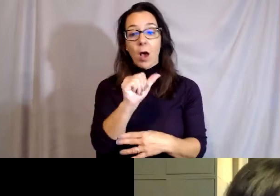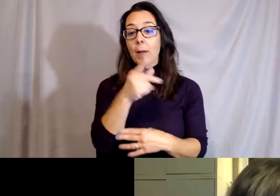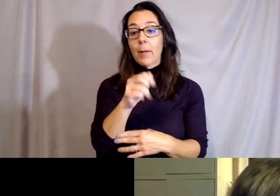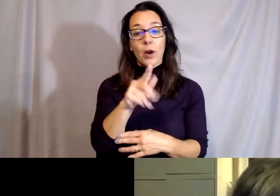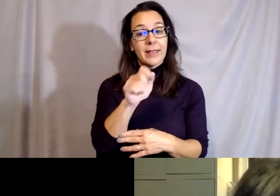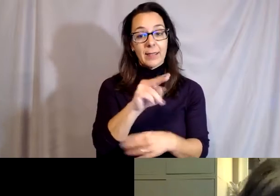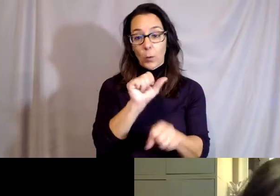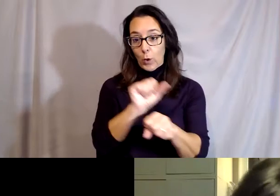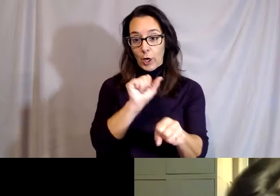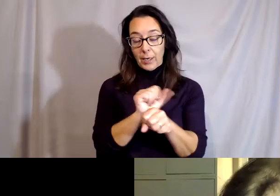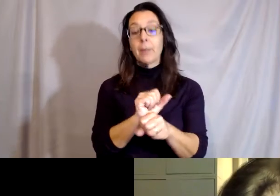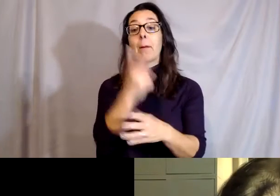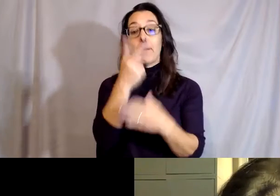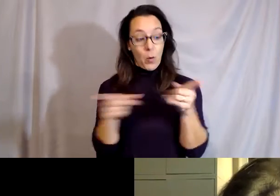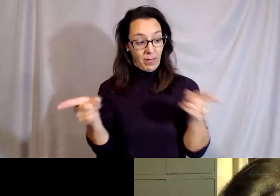more effectively.